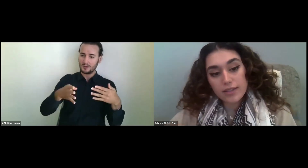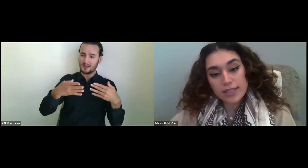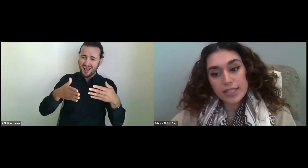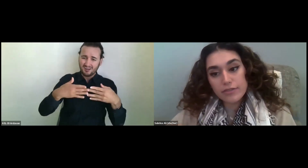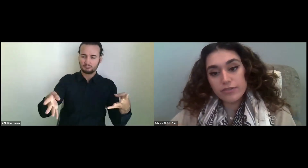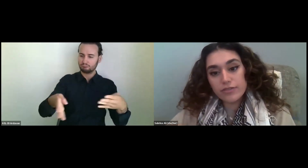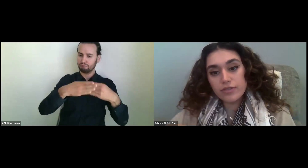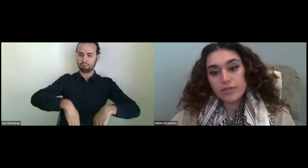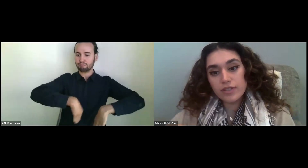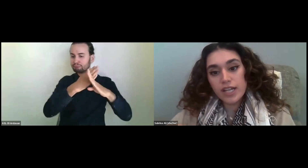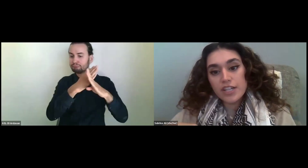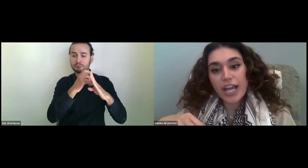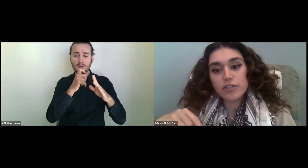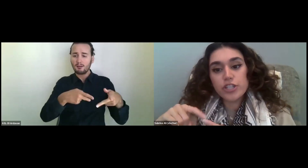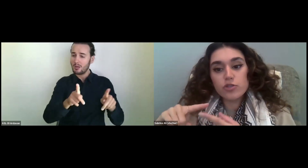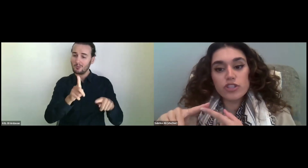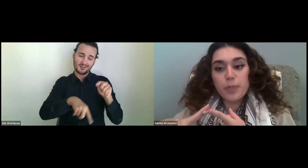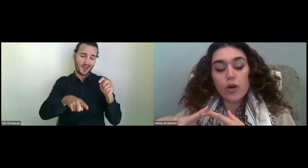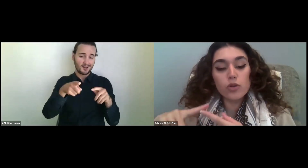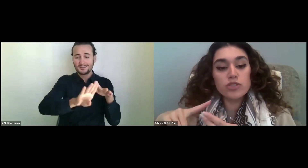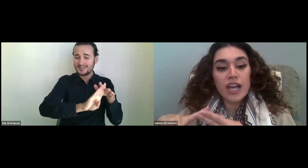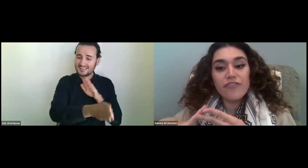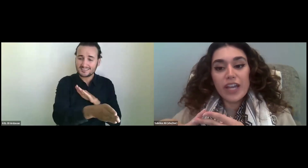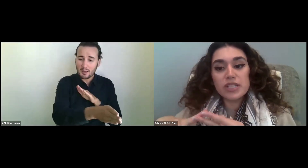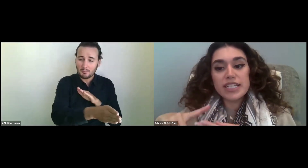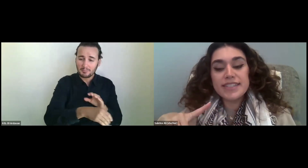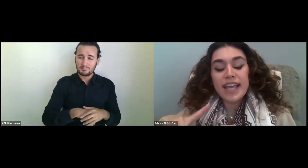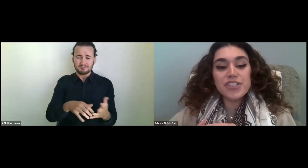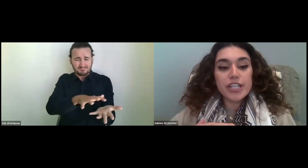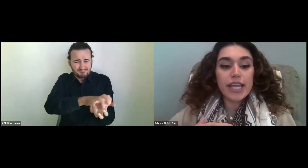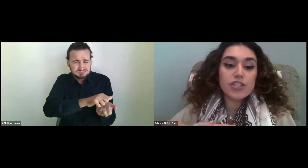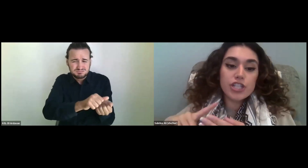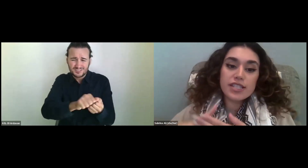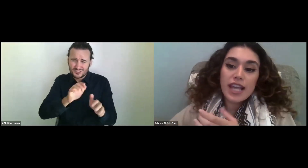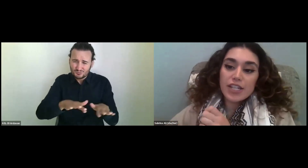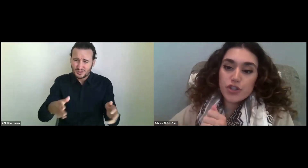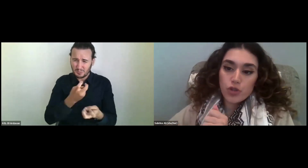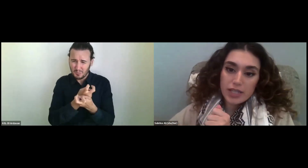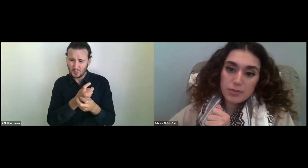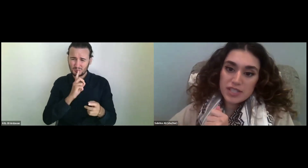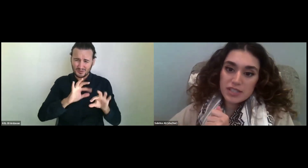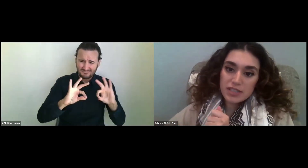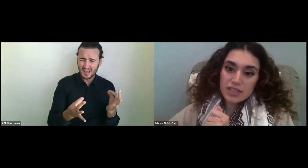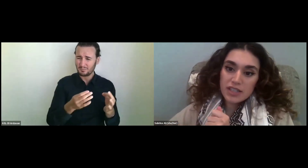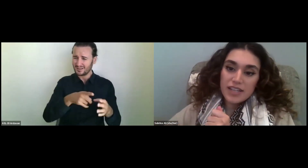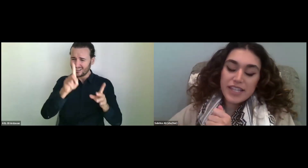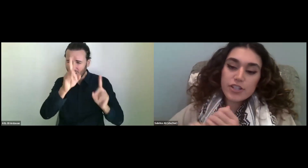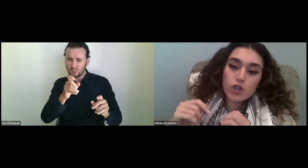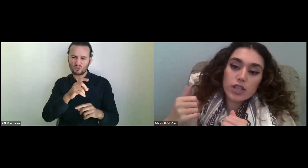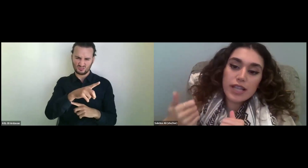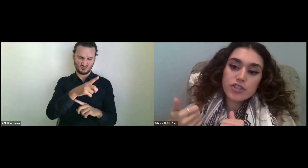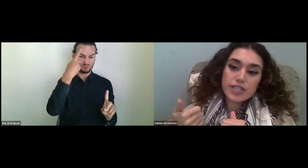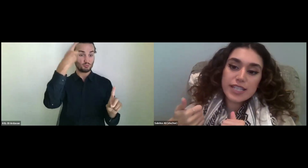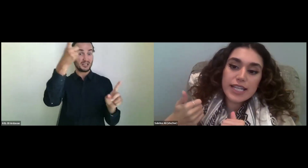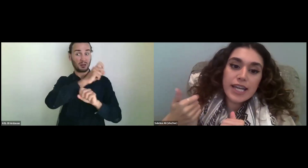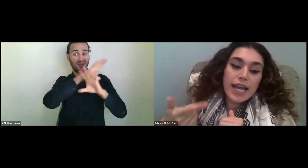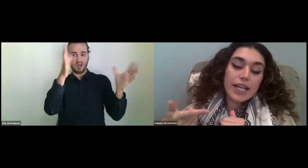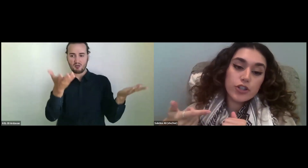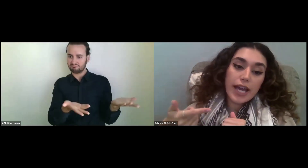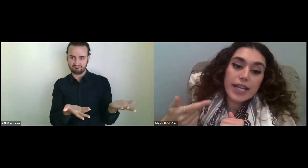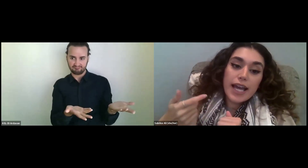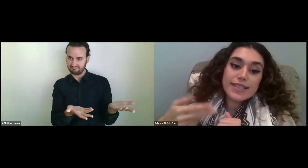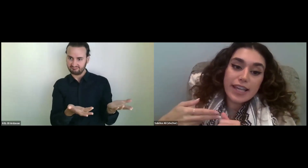you cannot leave. Shatter children's bones, families, educations, and dreams. They control